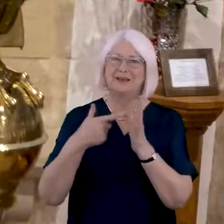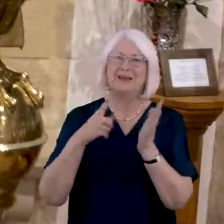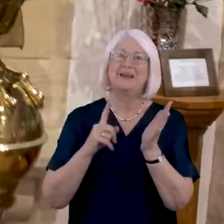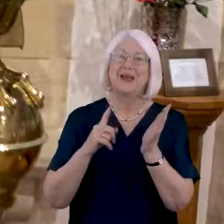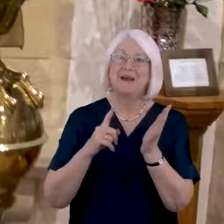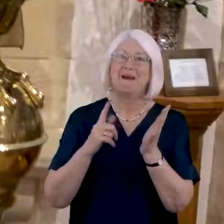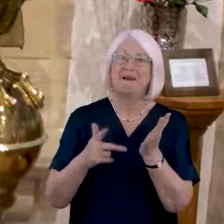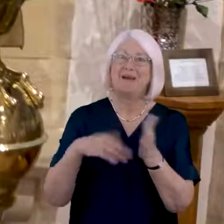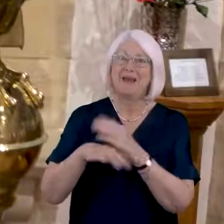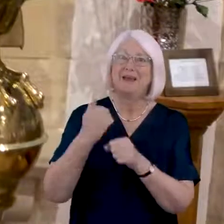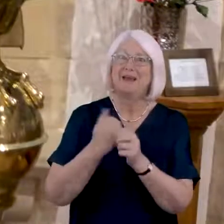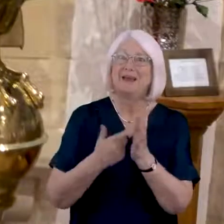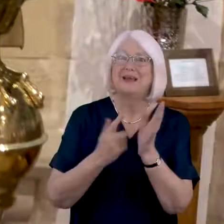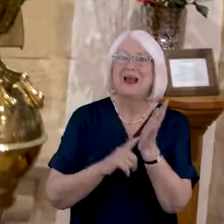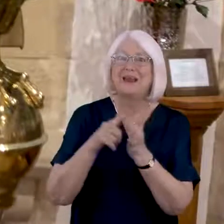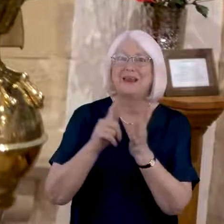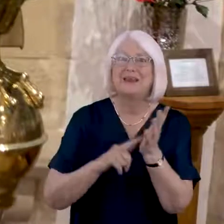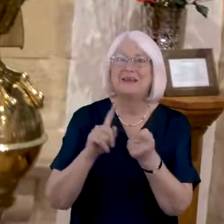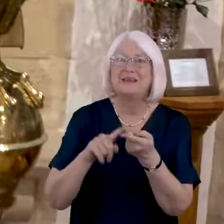disciples believed in him.